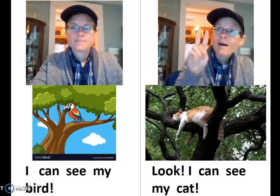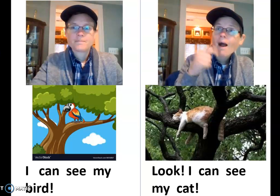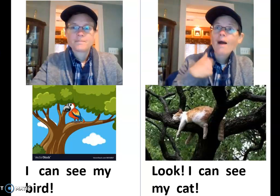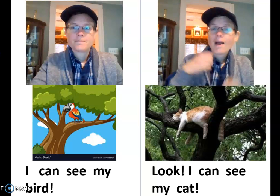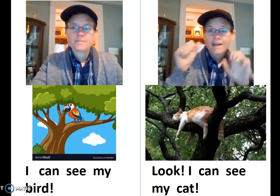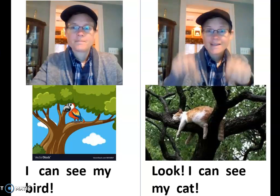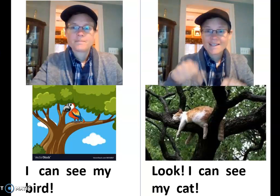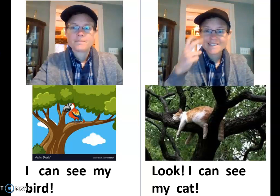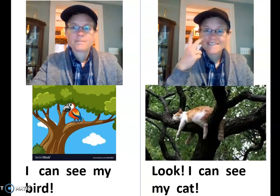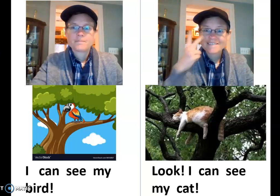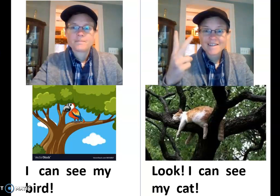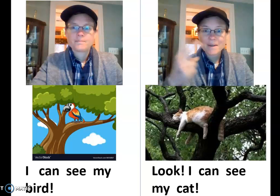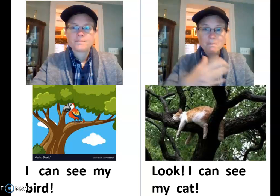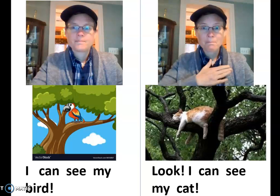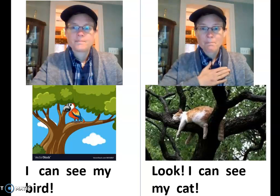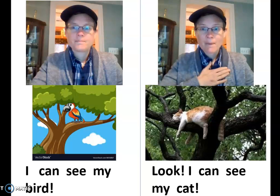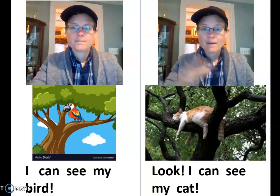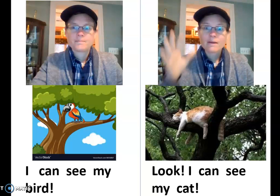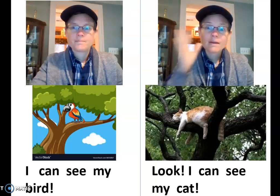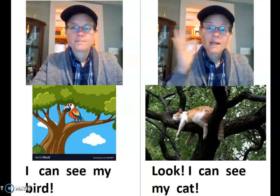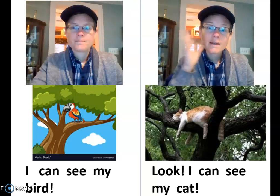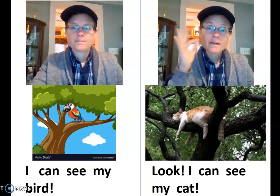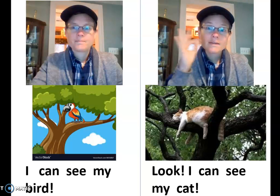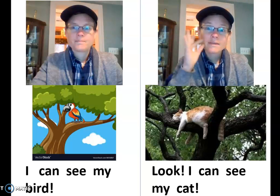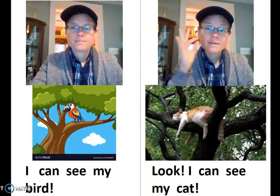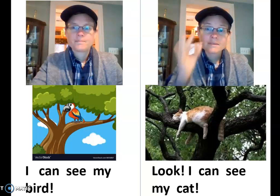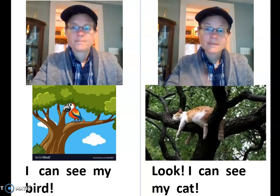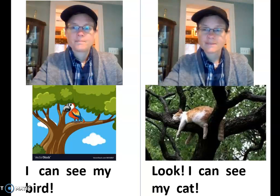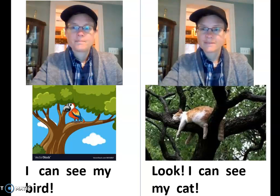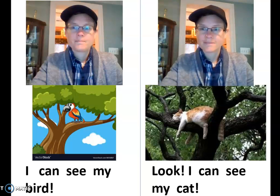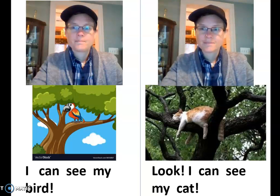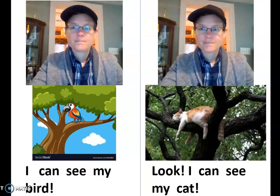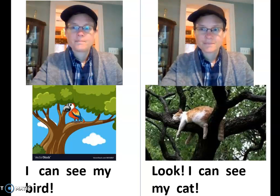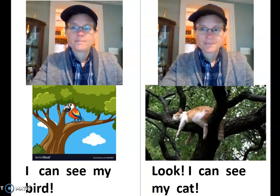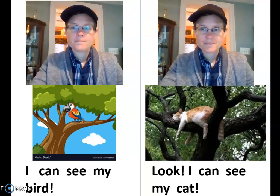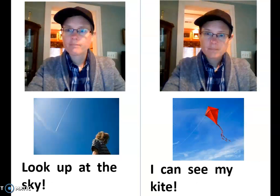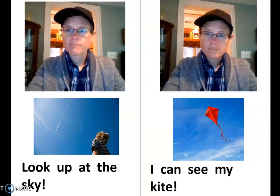Look, I can see my cat.